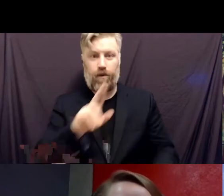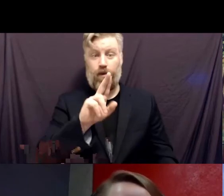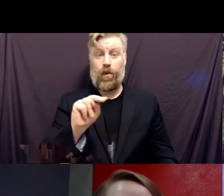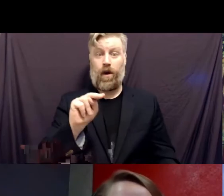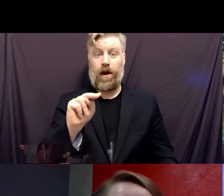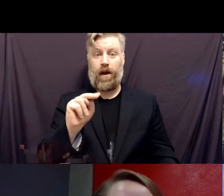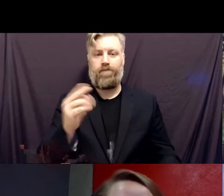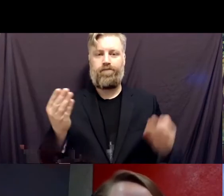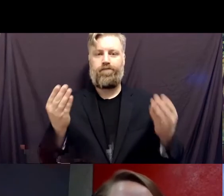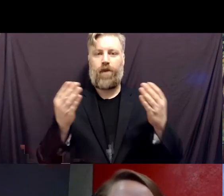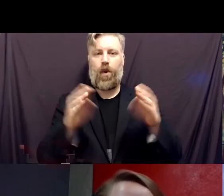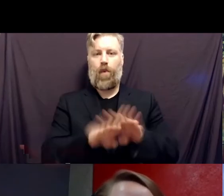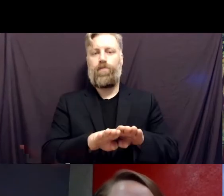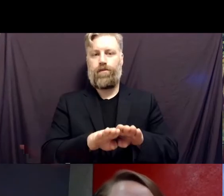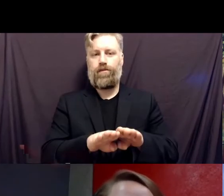doors.